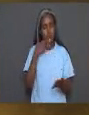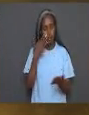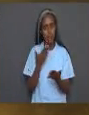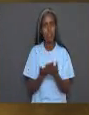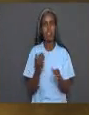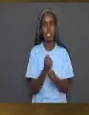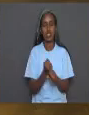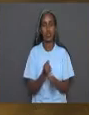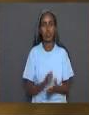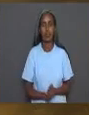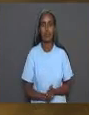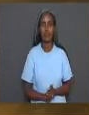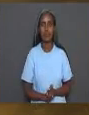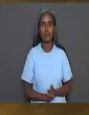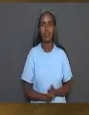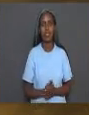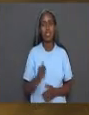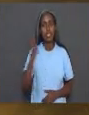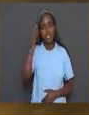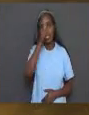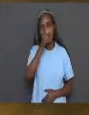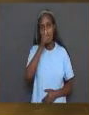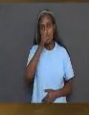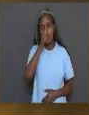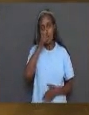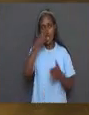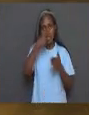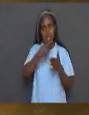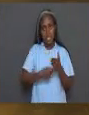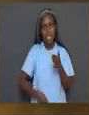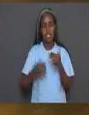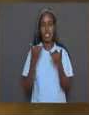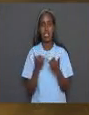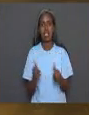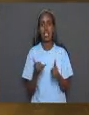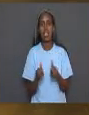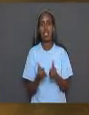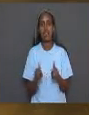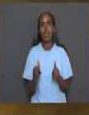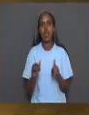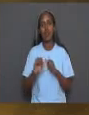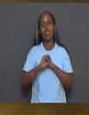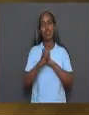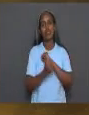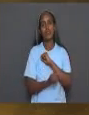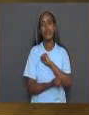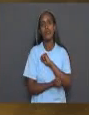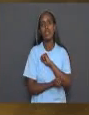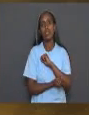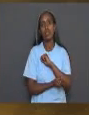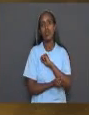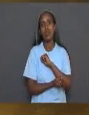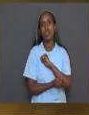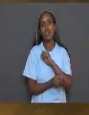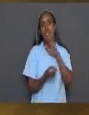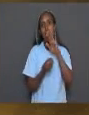job. In Ethiopia, taxes are classified on the basis of